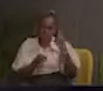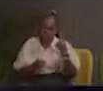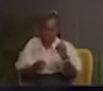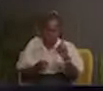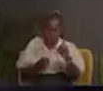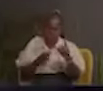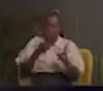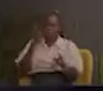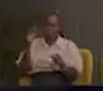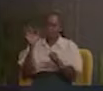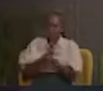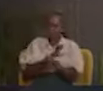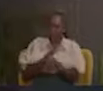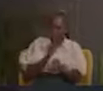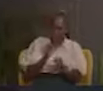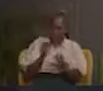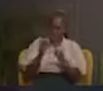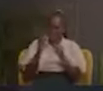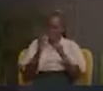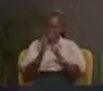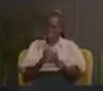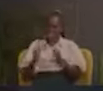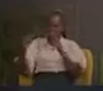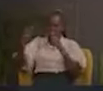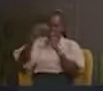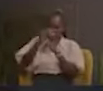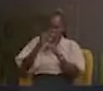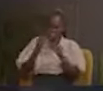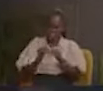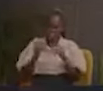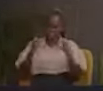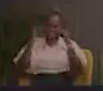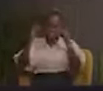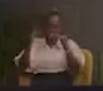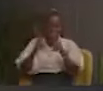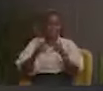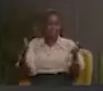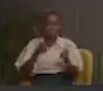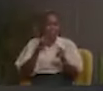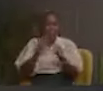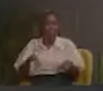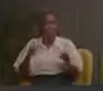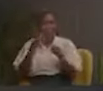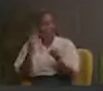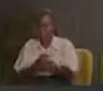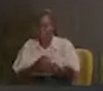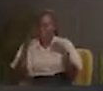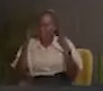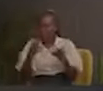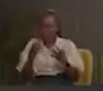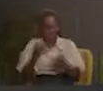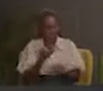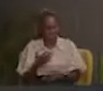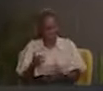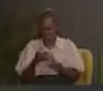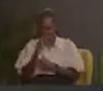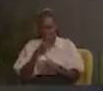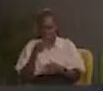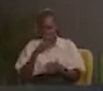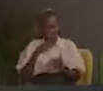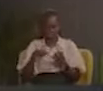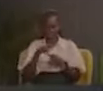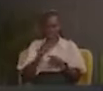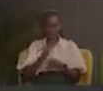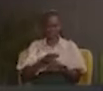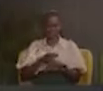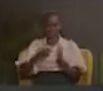promises. Exceeding great and precious promises, the Bible says. There are many things that God has said concerning us. He says you